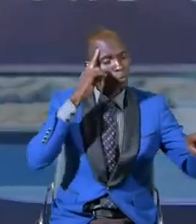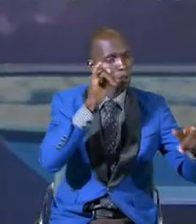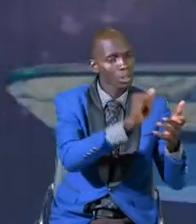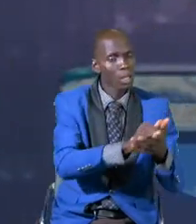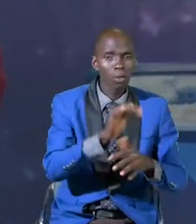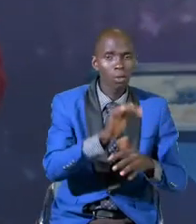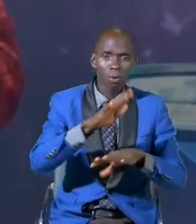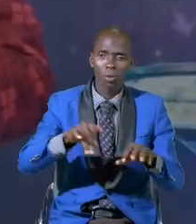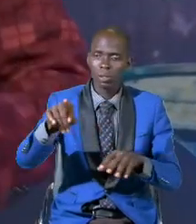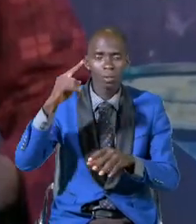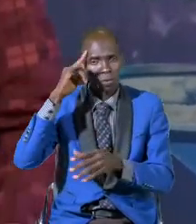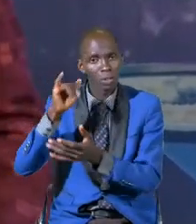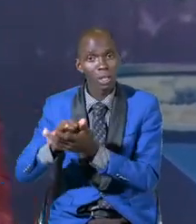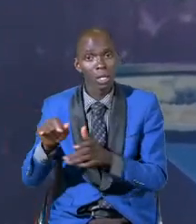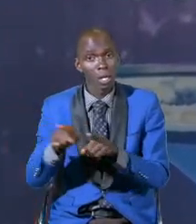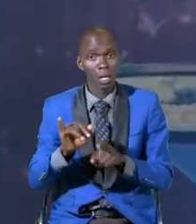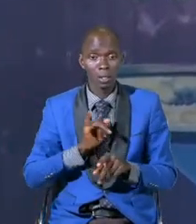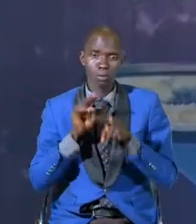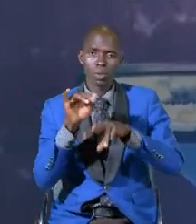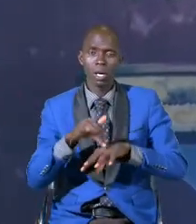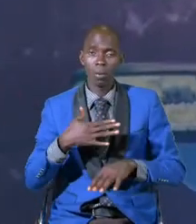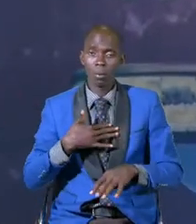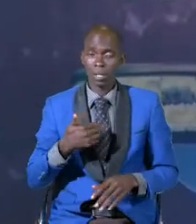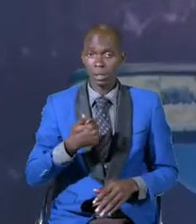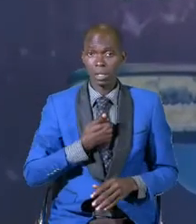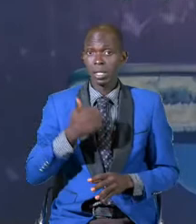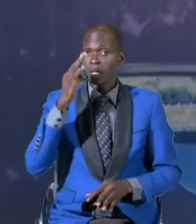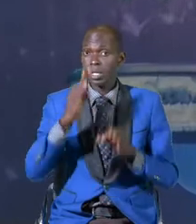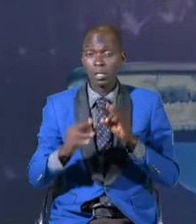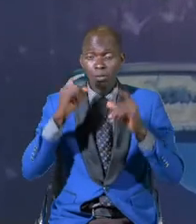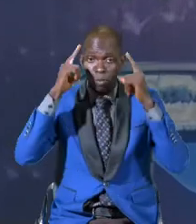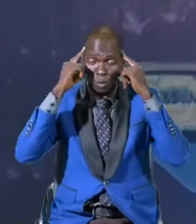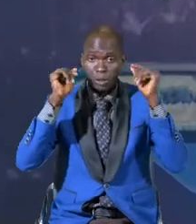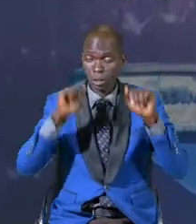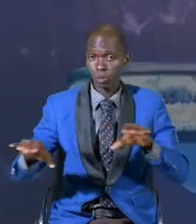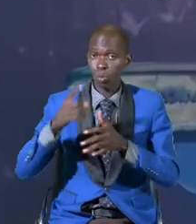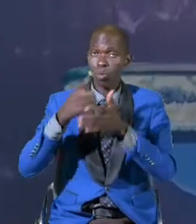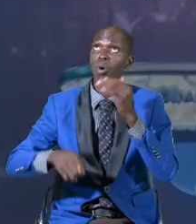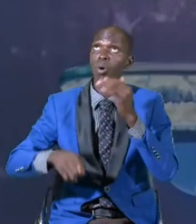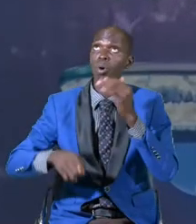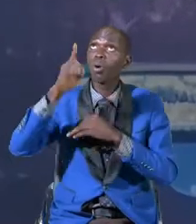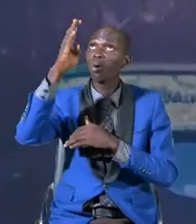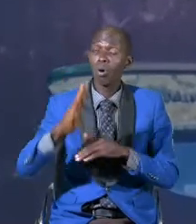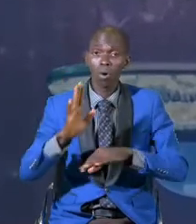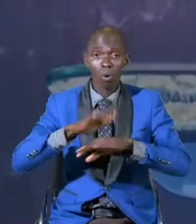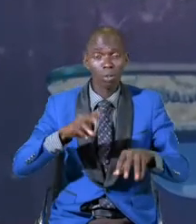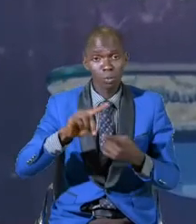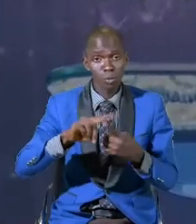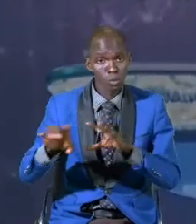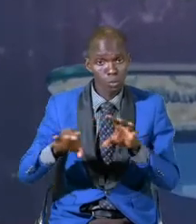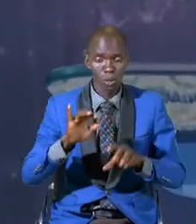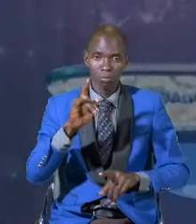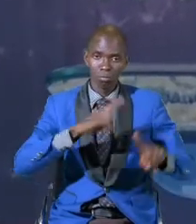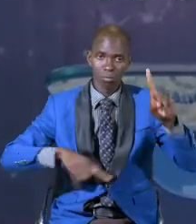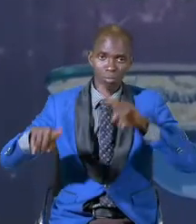I look at myself, if Moses was able to do what he called him to do, I can do what God has called